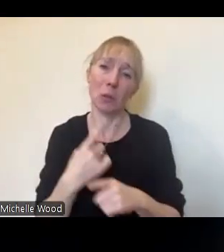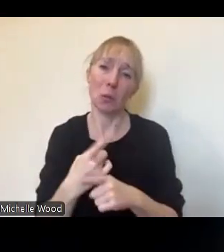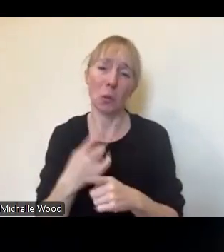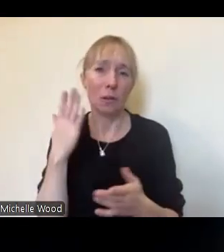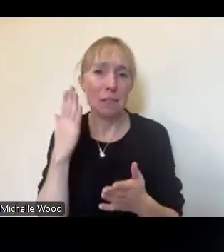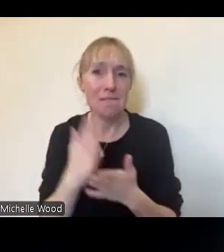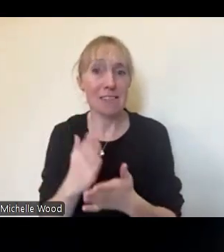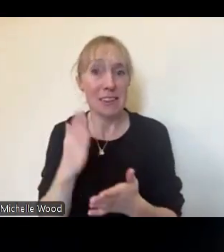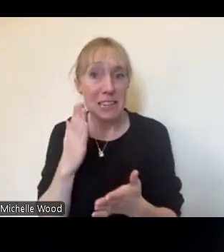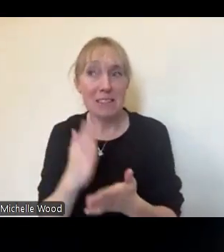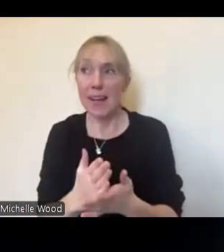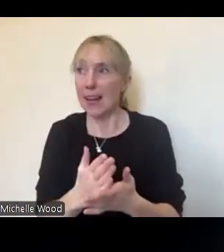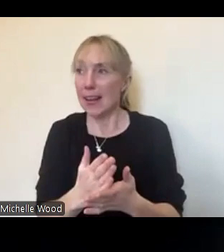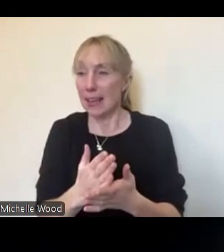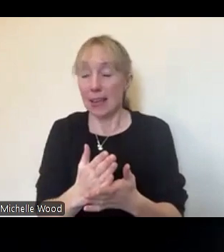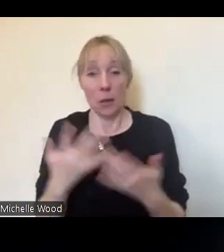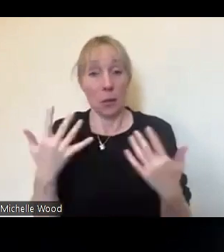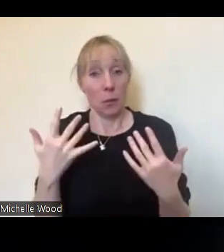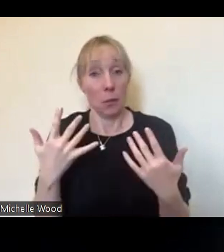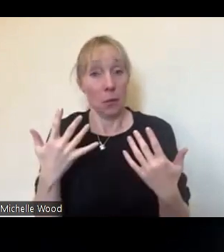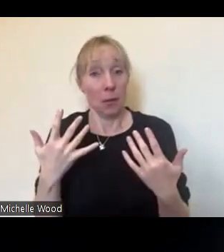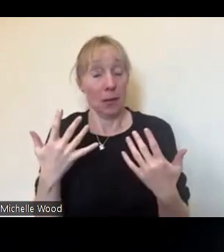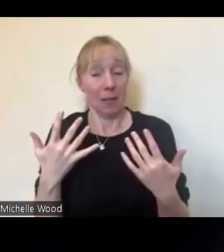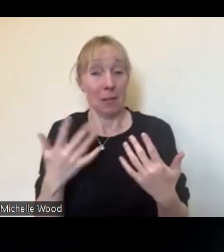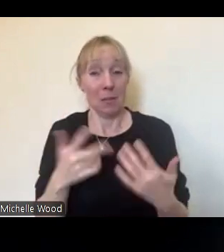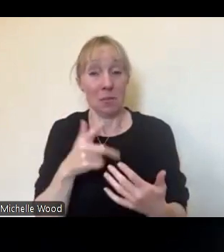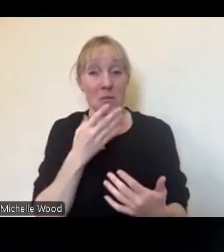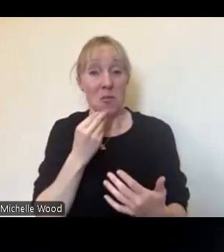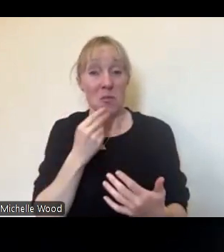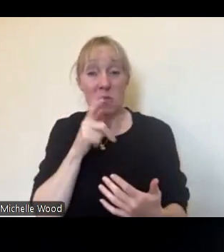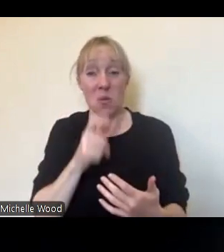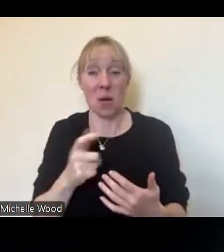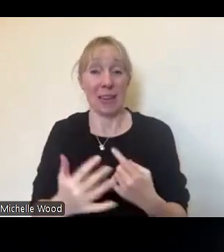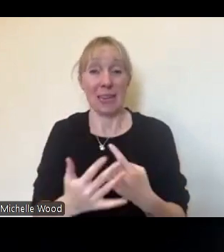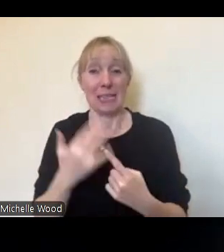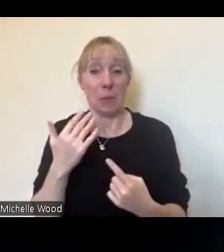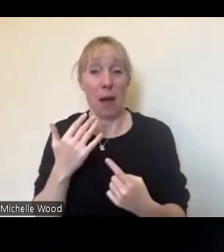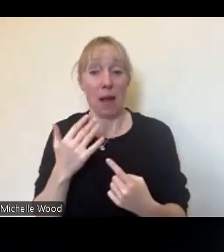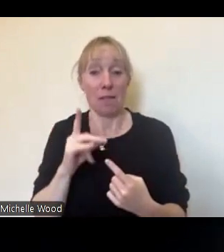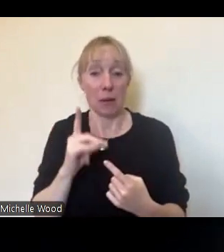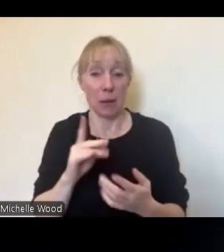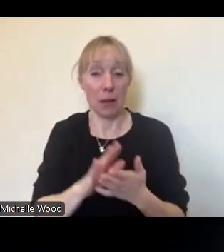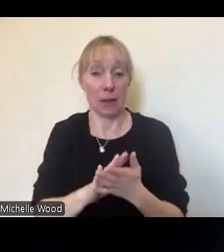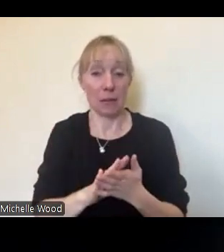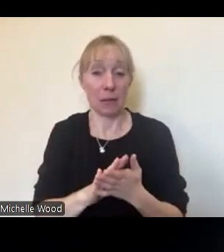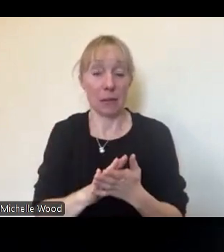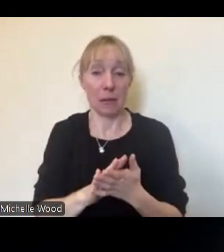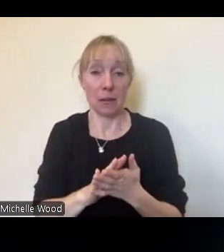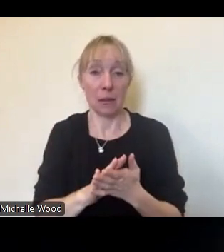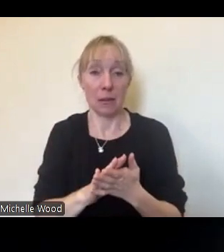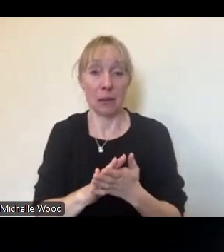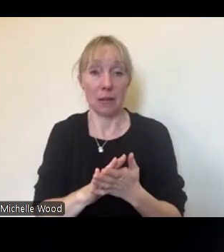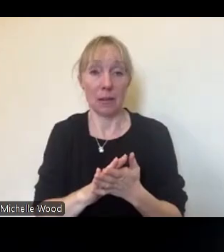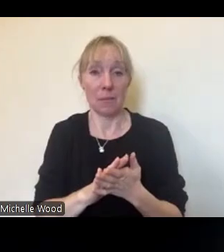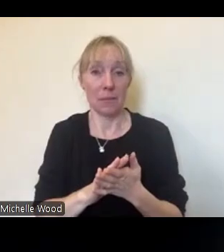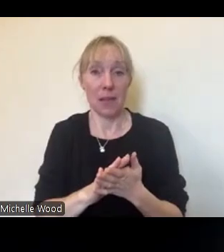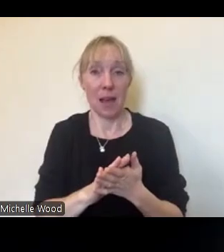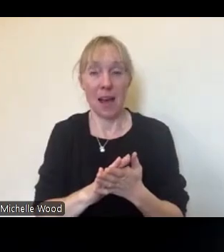really, I mean, people are using the word inspiring. As a disabled person, I sort of balk at that